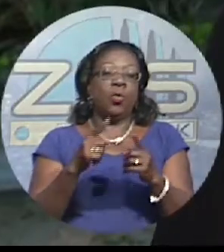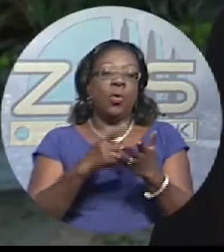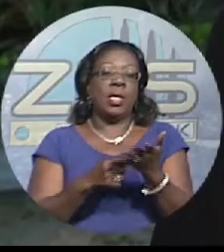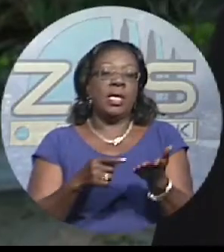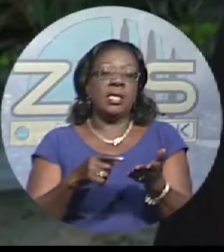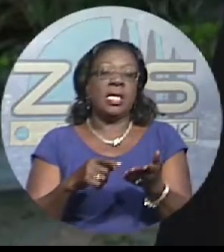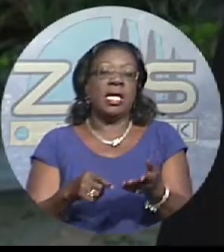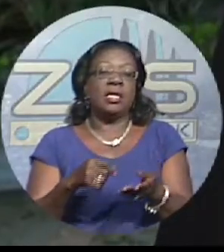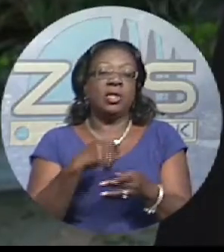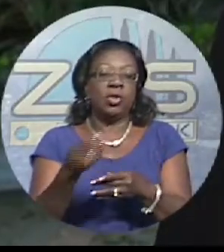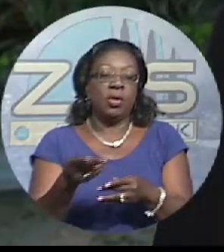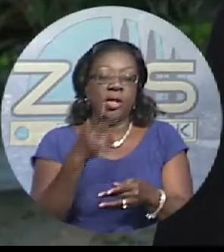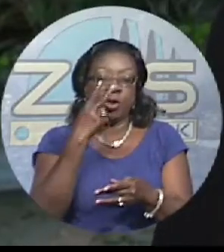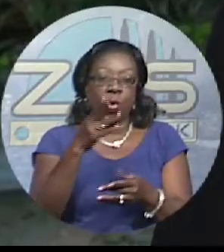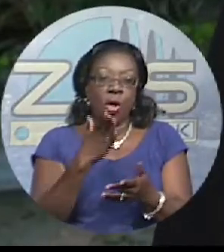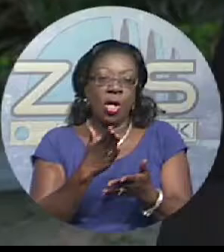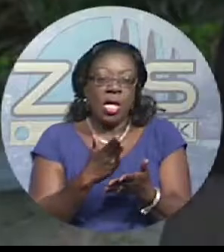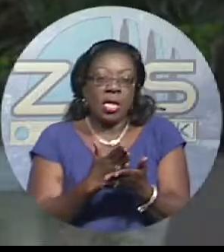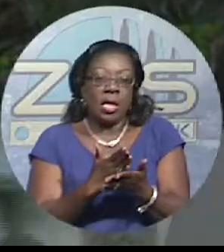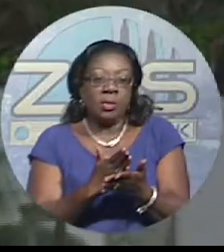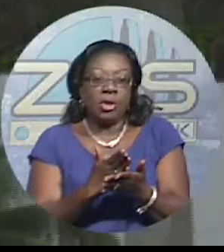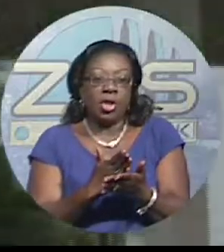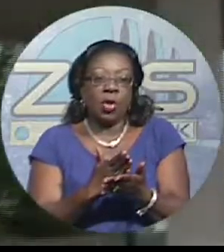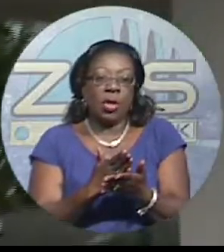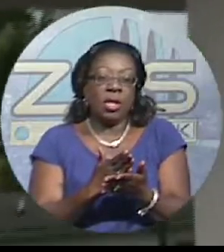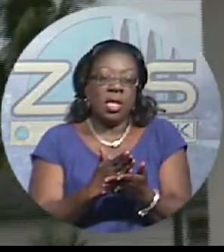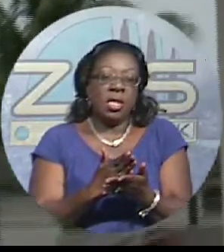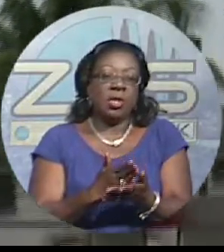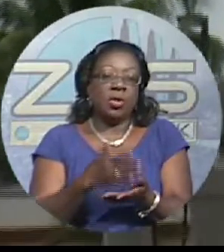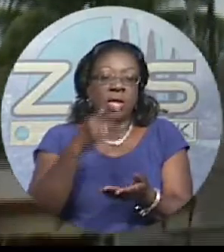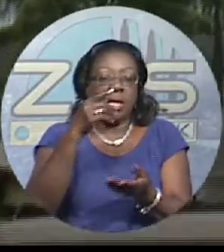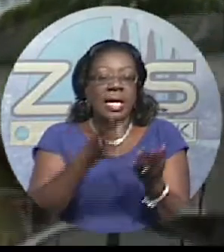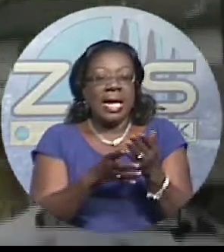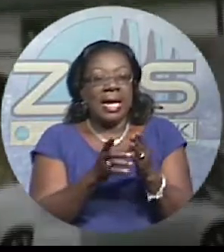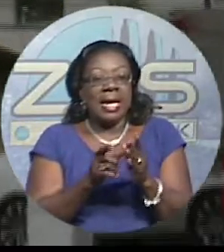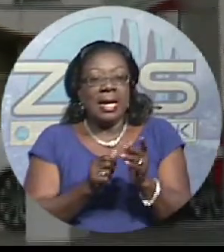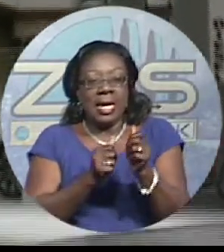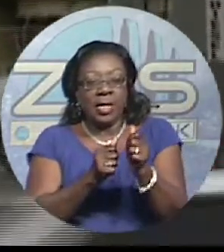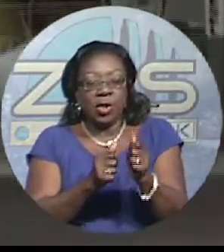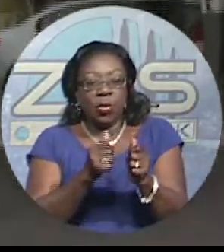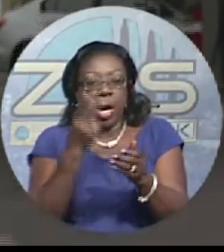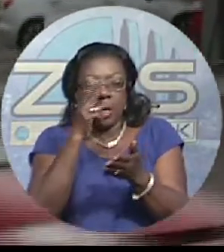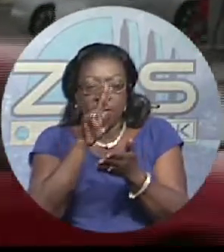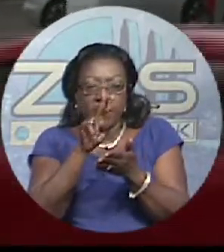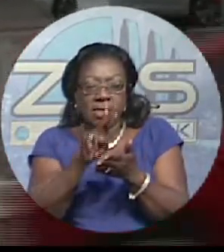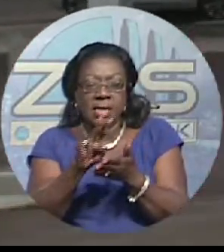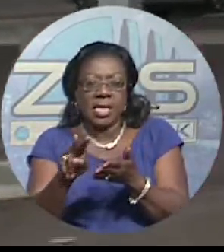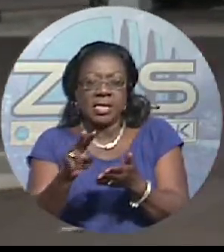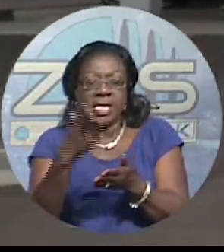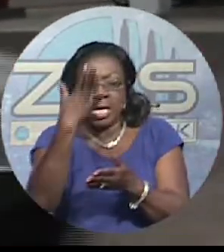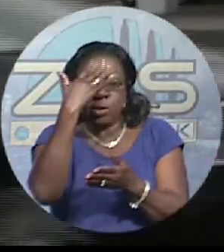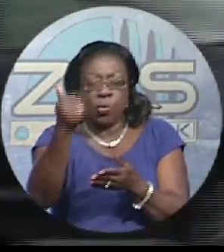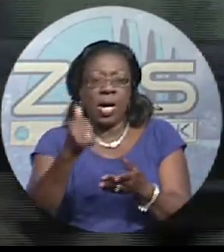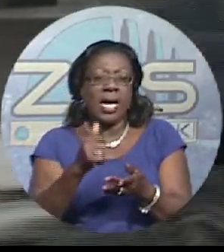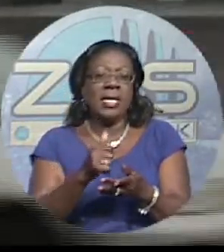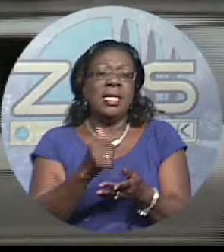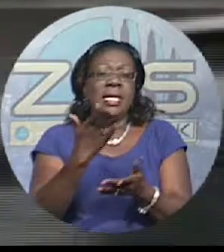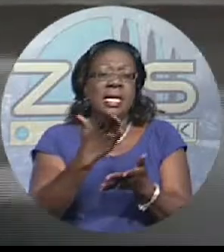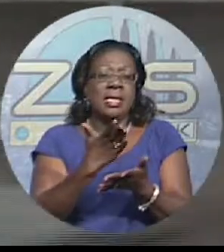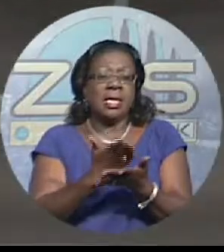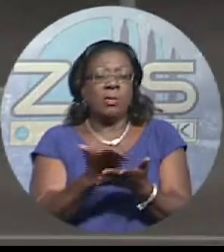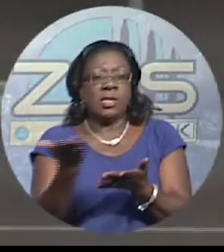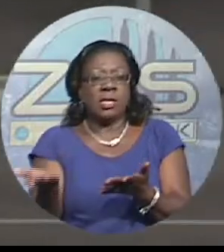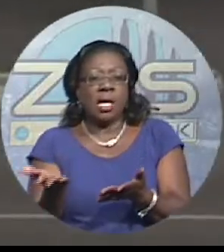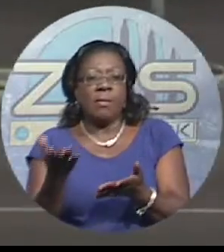And they saw a shortfall. And that shortfall then led to an investigation as to why, and then a leak was